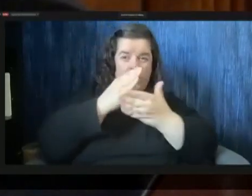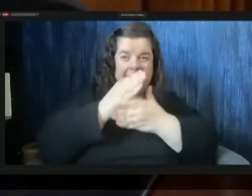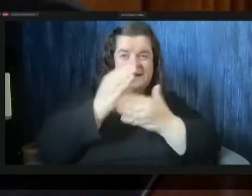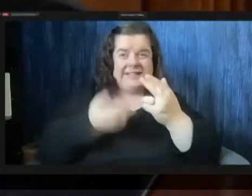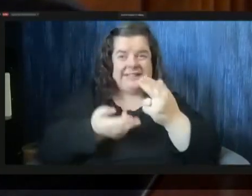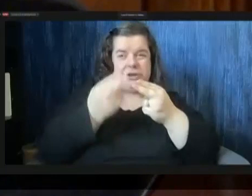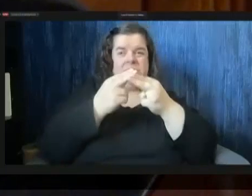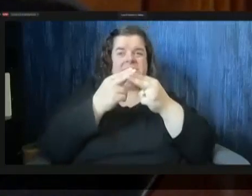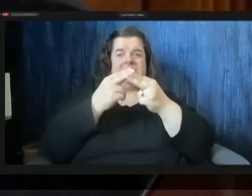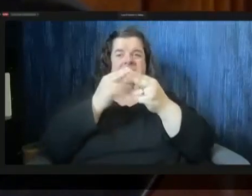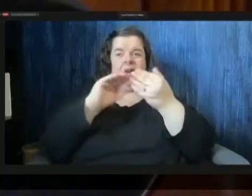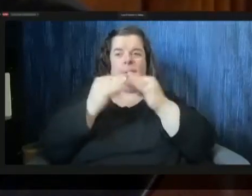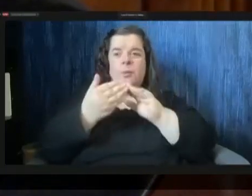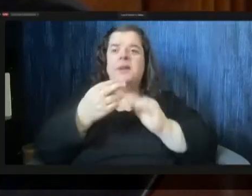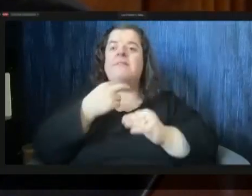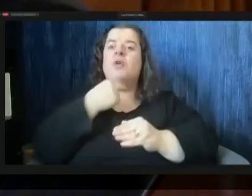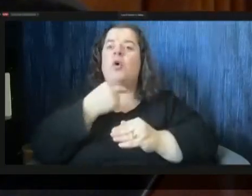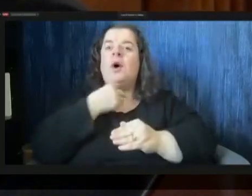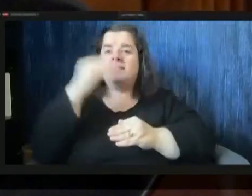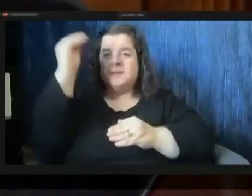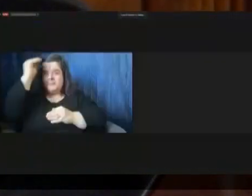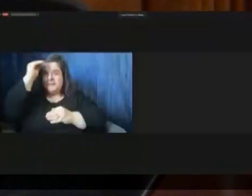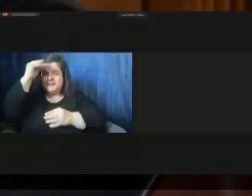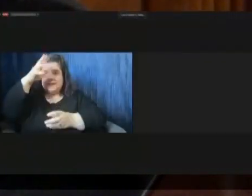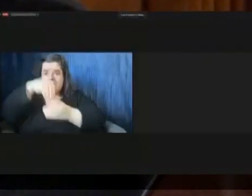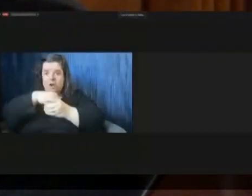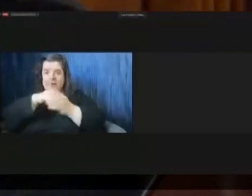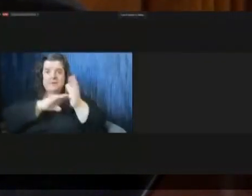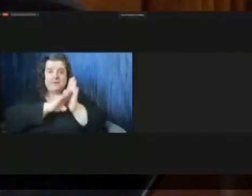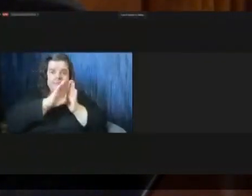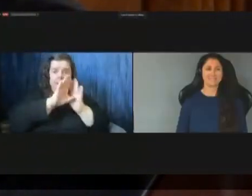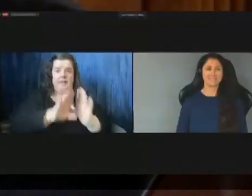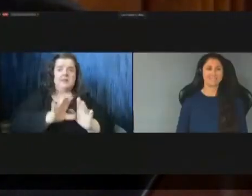a time where Pittsburgh is experiencing,